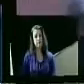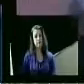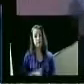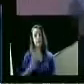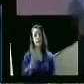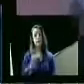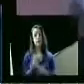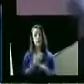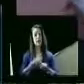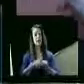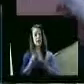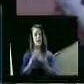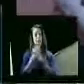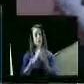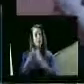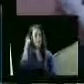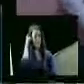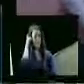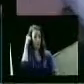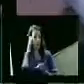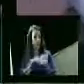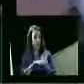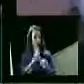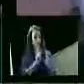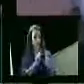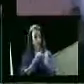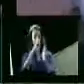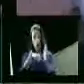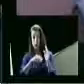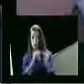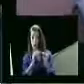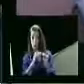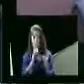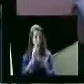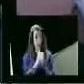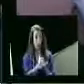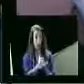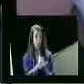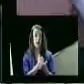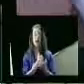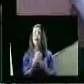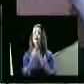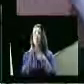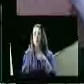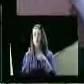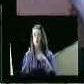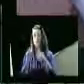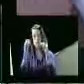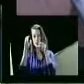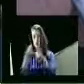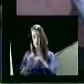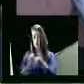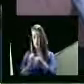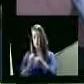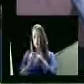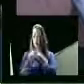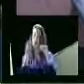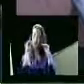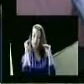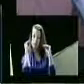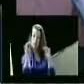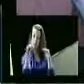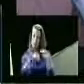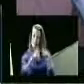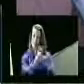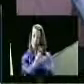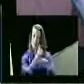Dyslexics use a different part of their brain than other people. Reading more won't help. What will help is training for our teachers in how to teach a dyslexic